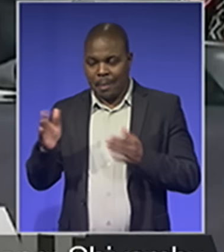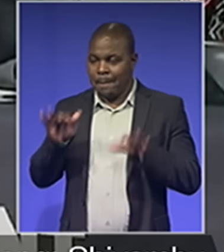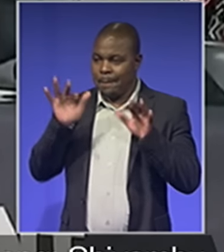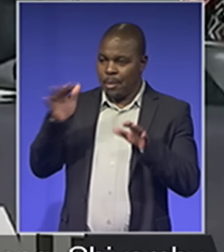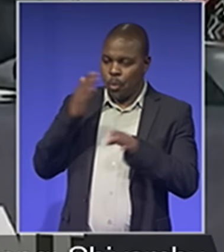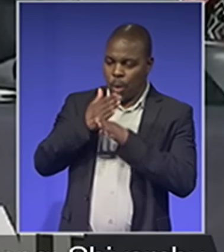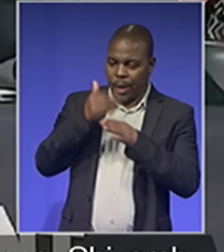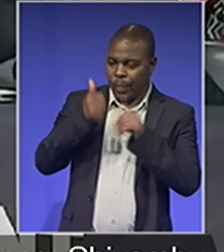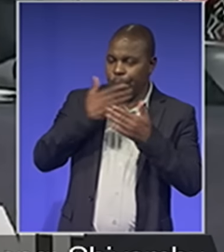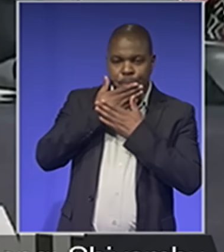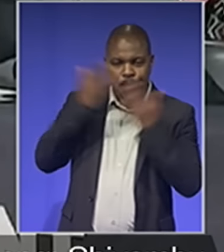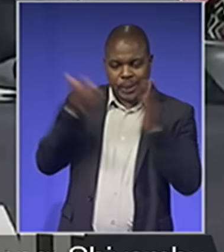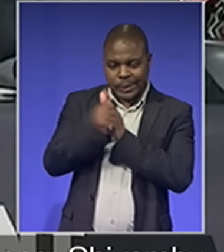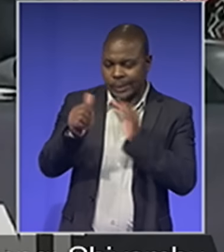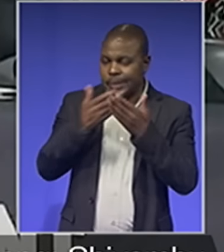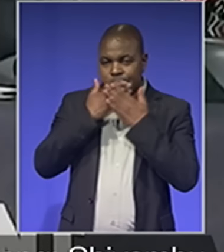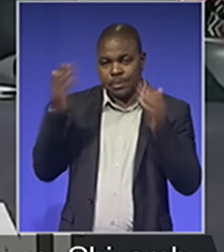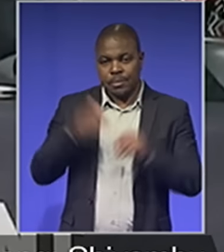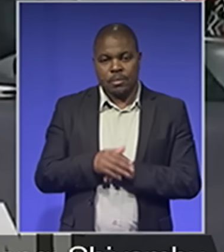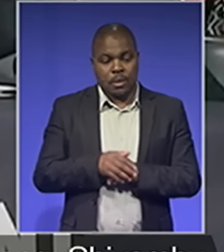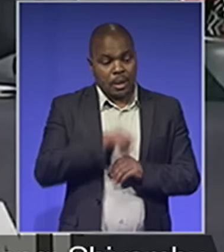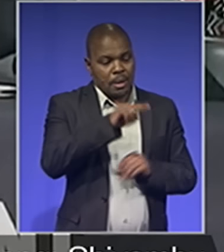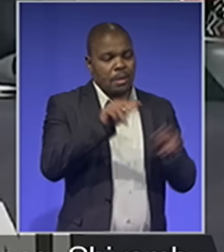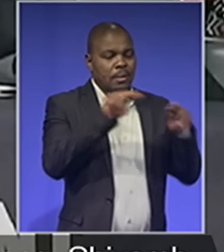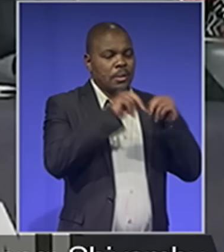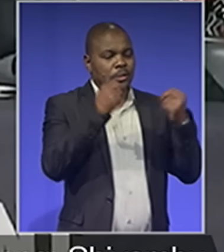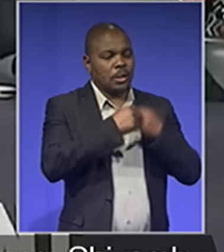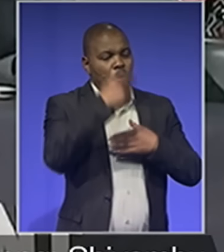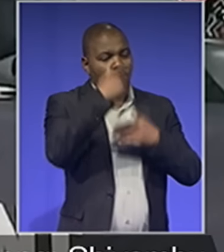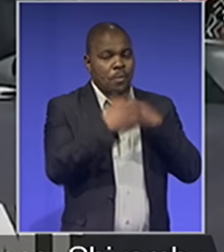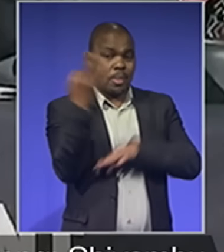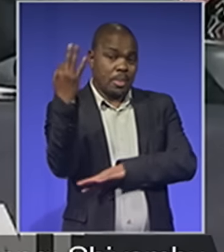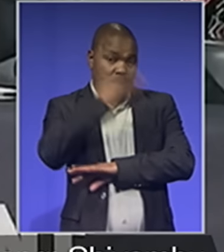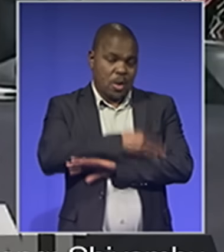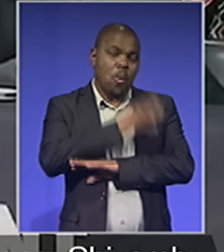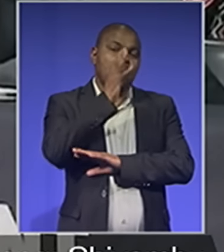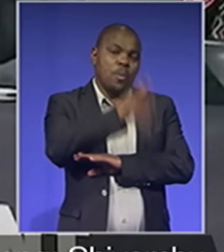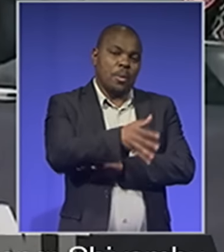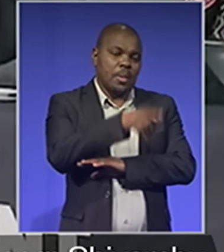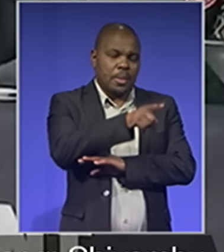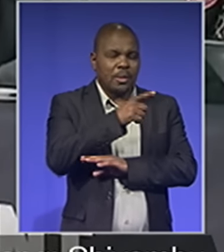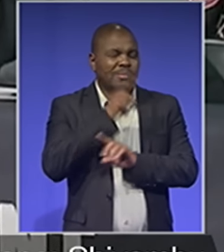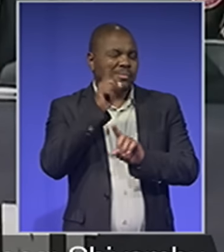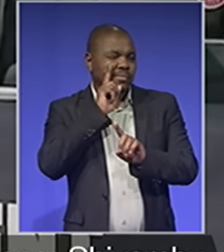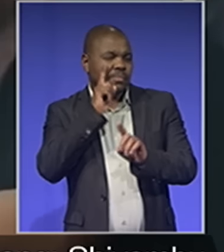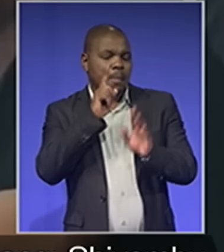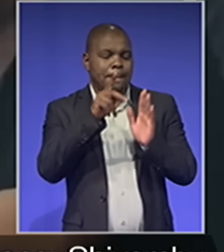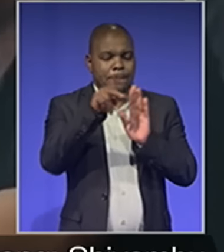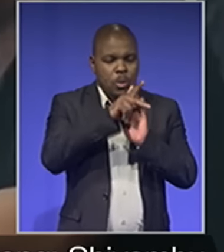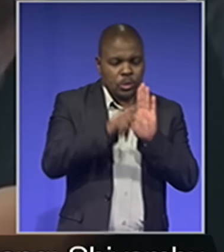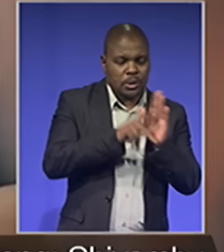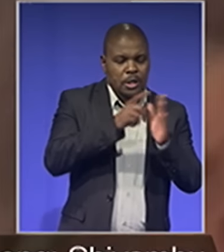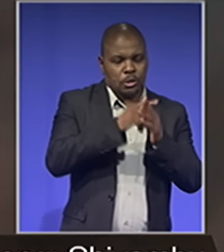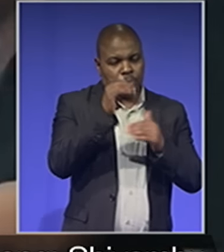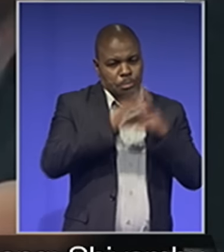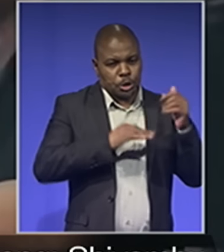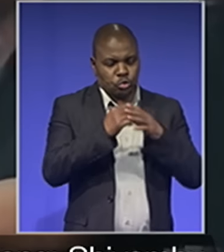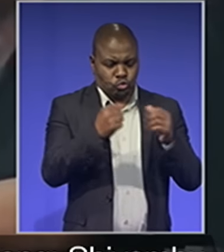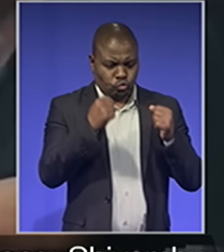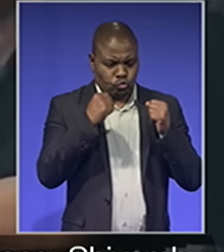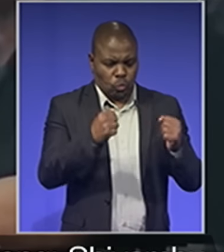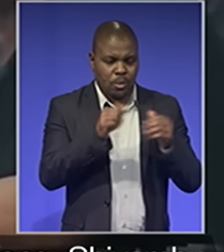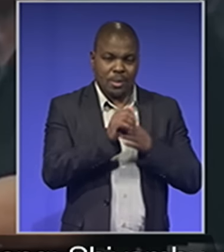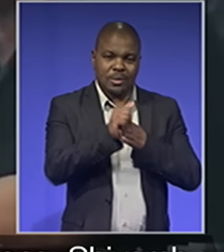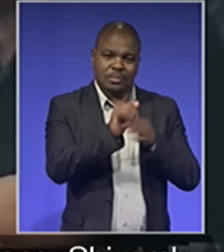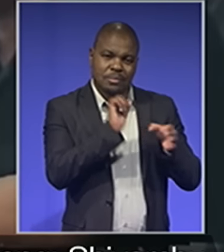people. Lekoko le a go tshwara kopano bosetšhaba ya malatsi a le mararo e tla lebelelang mono le go matlafatsa ketapele ya lona.